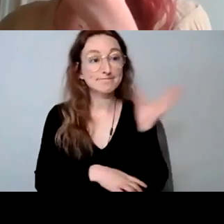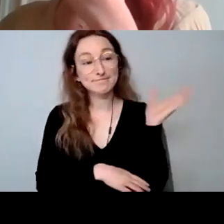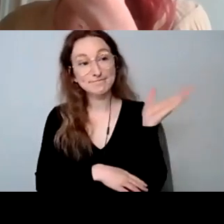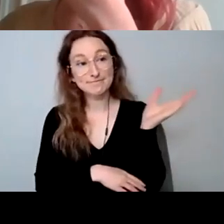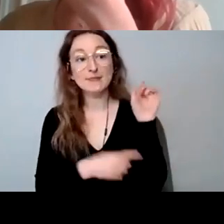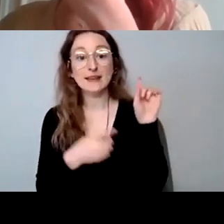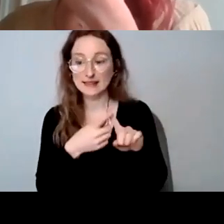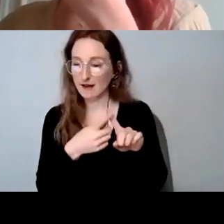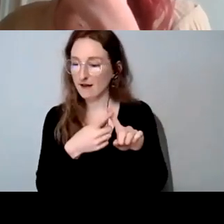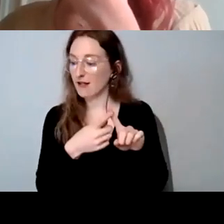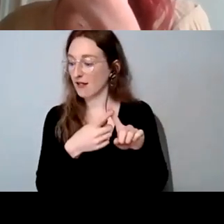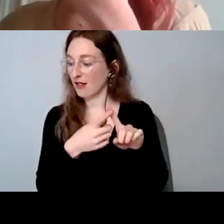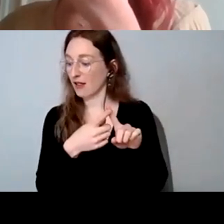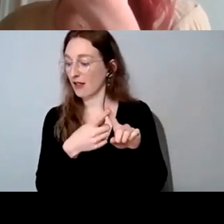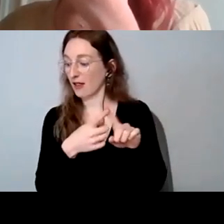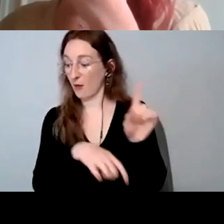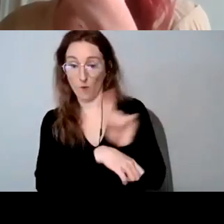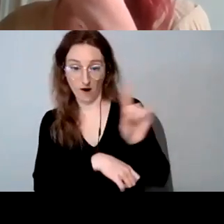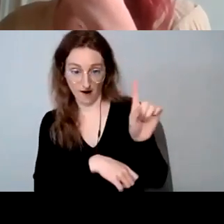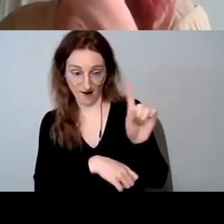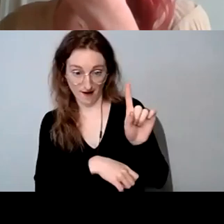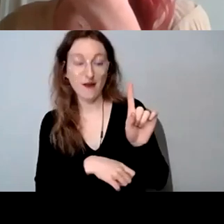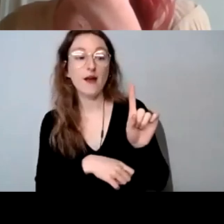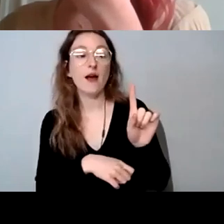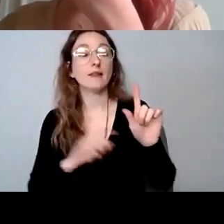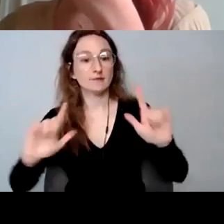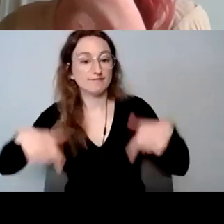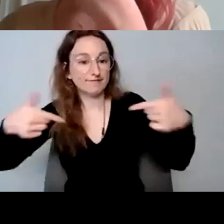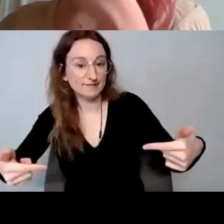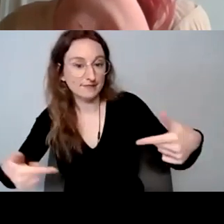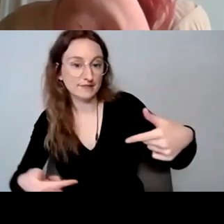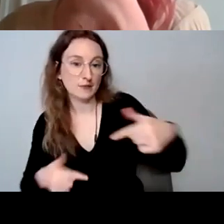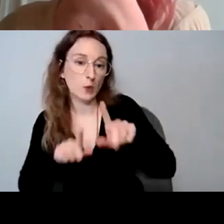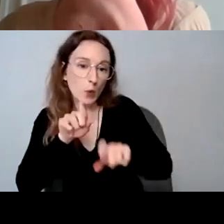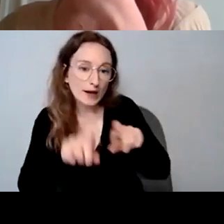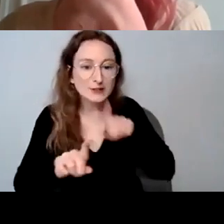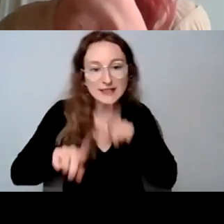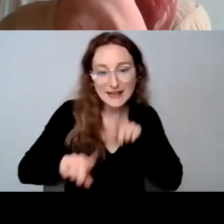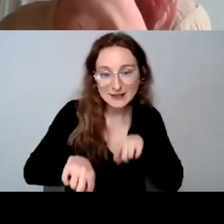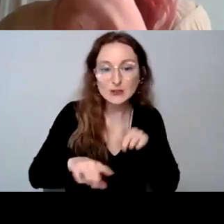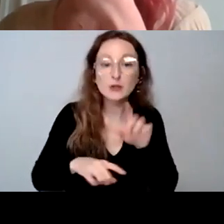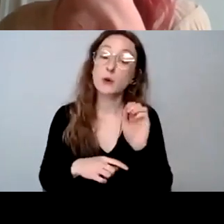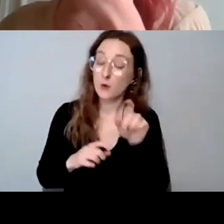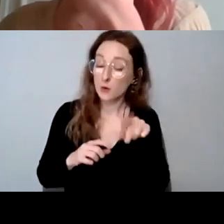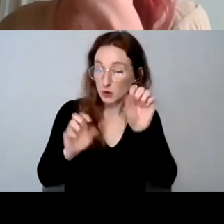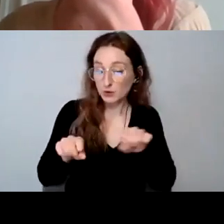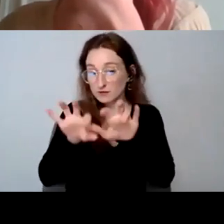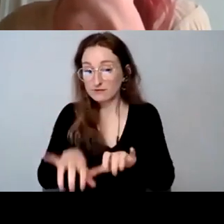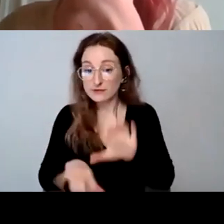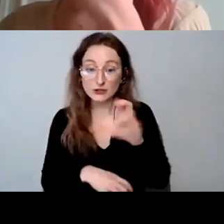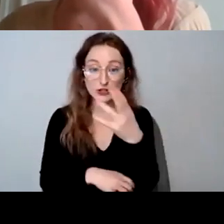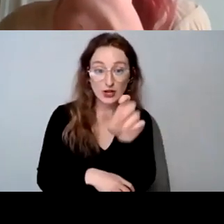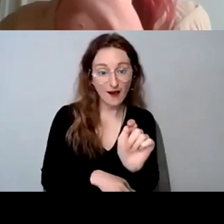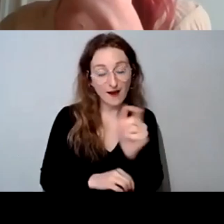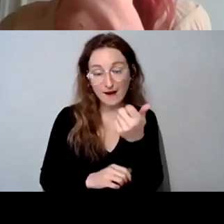which time we will turn things over to Q&A from the audience. As Tatiana Saburova mentioned, you can put your questions in the chat if that